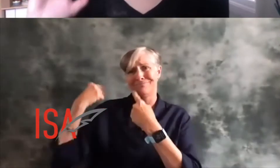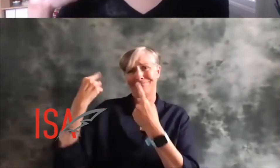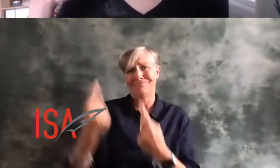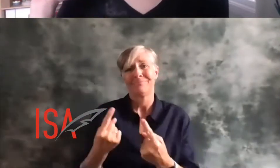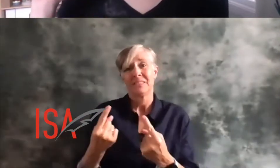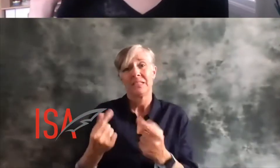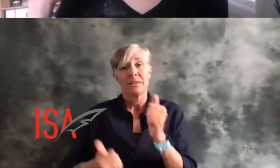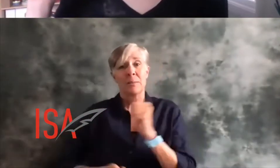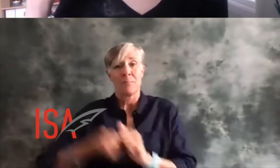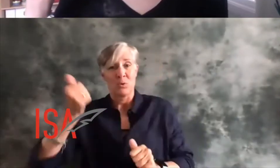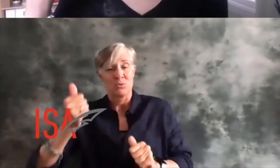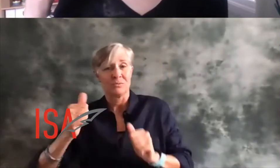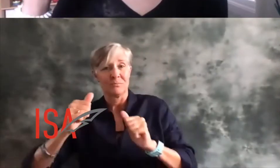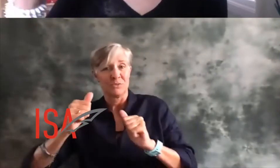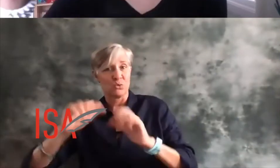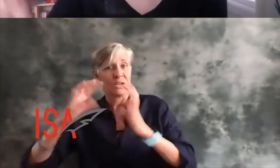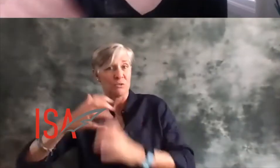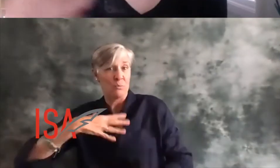majority group